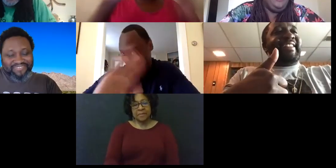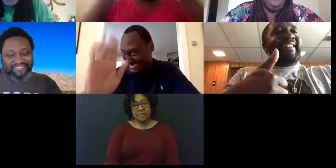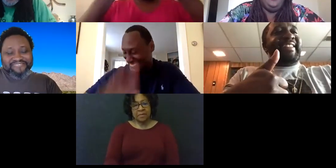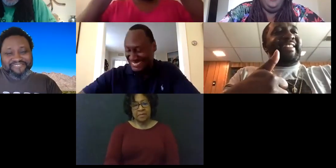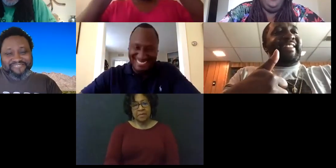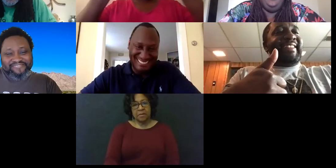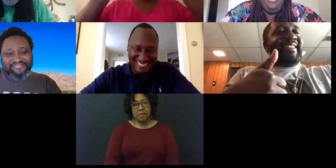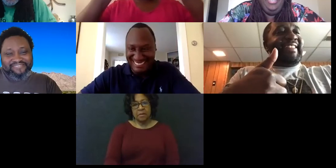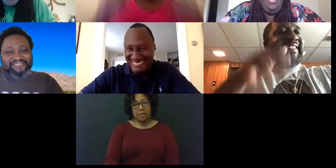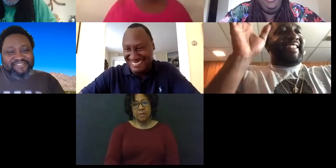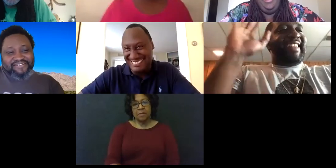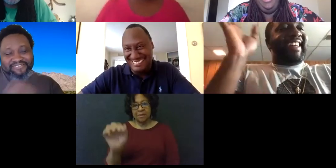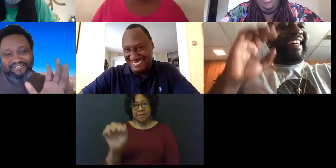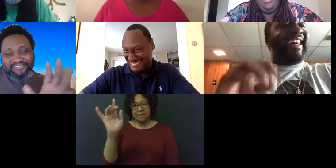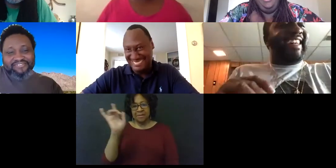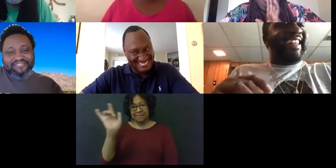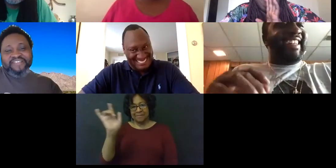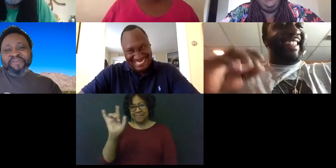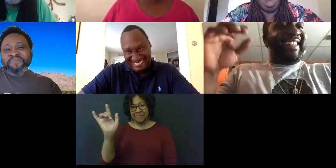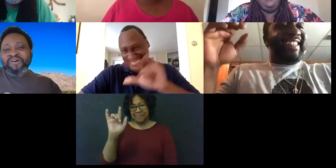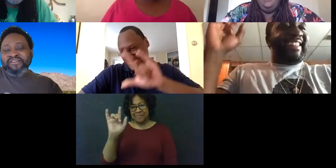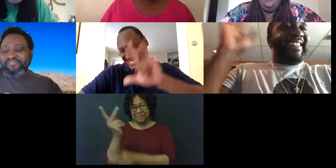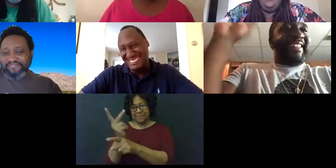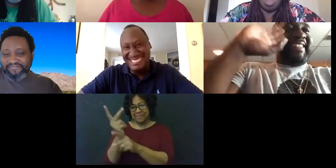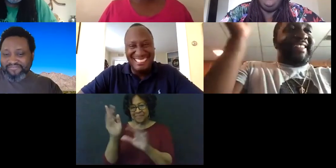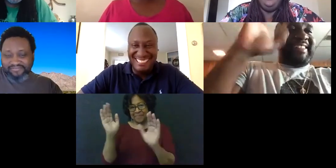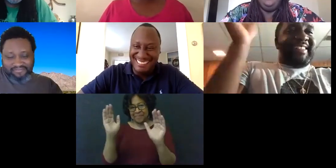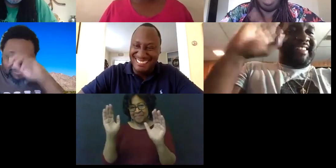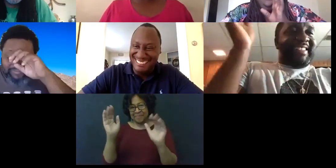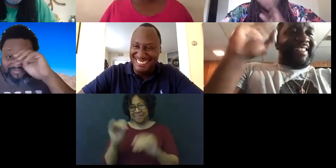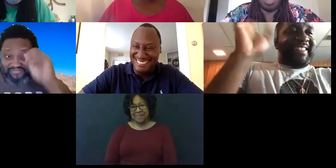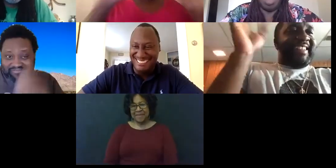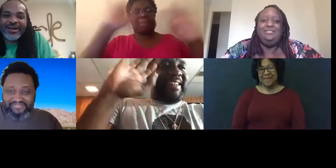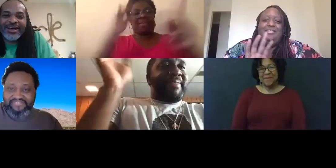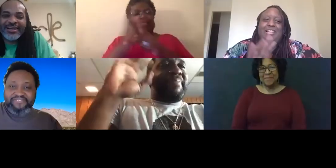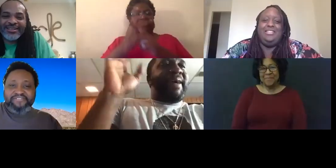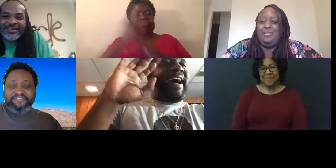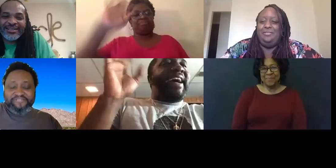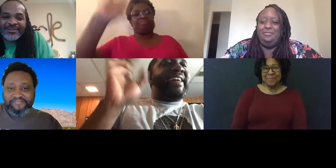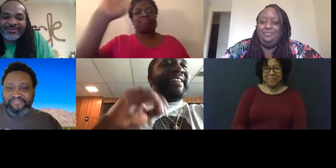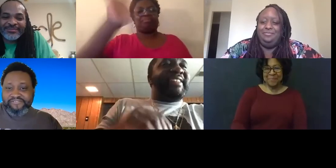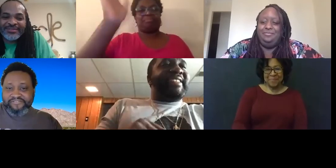I'll let you all go. All right, y'all take care. Bye, everybody. Bye.